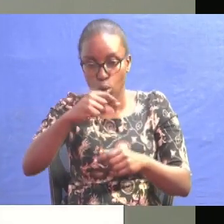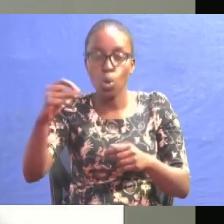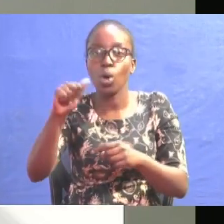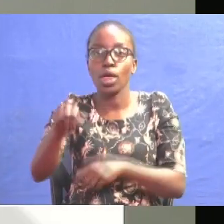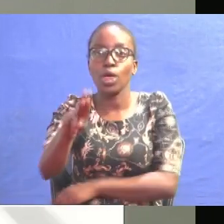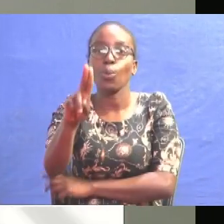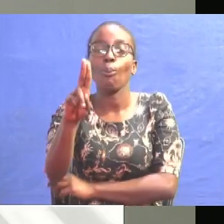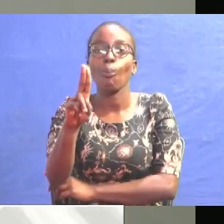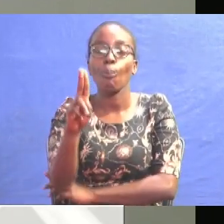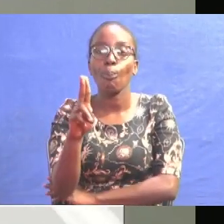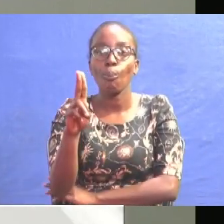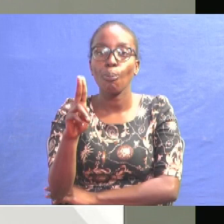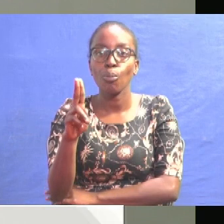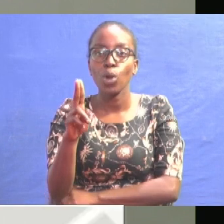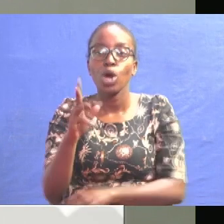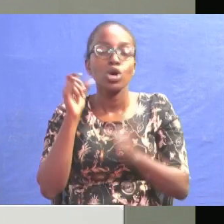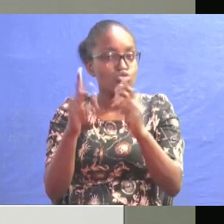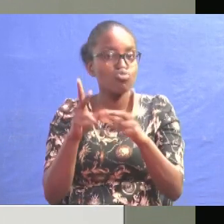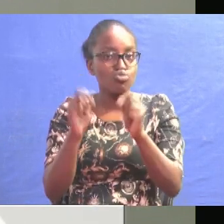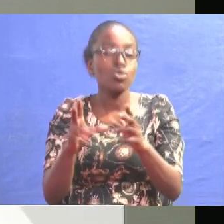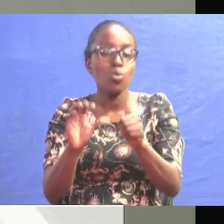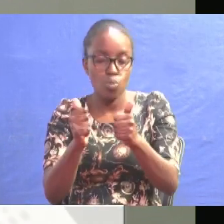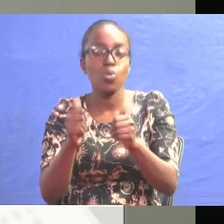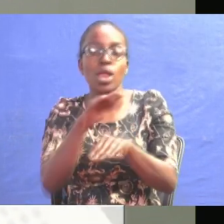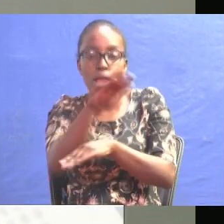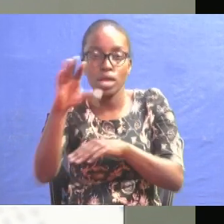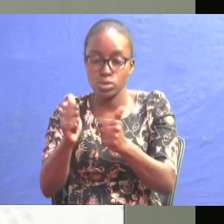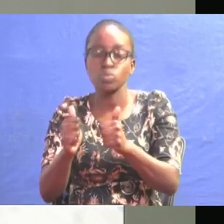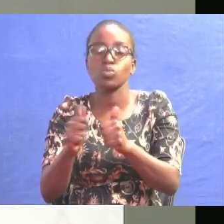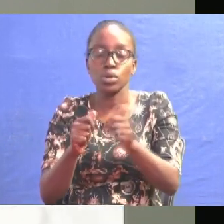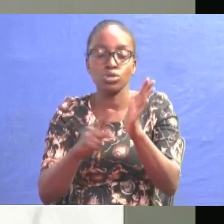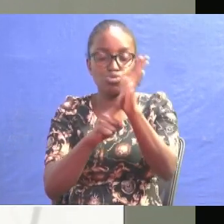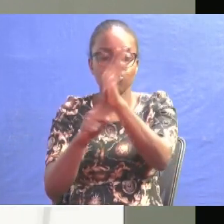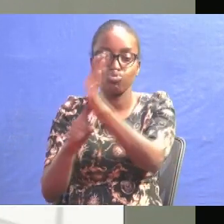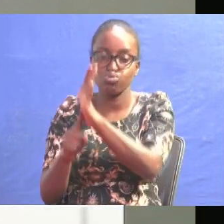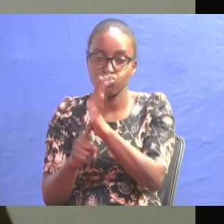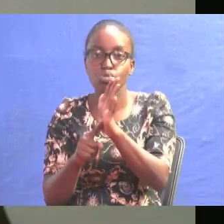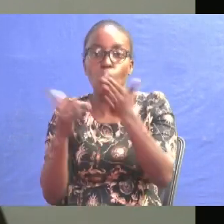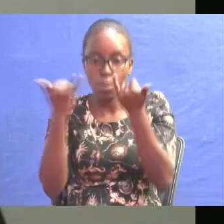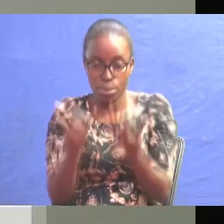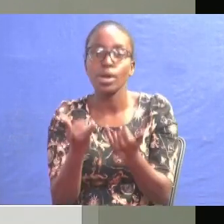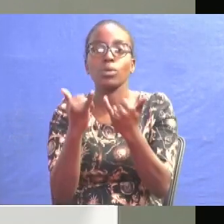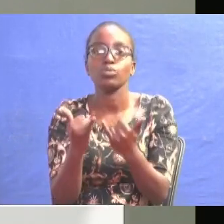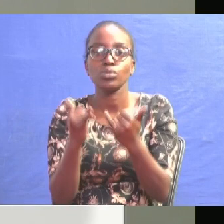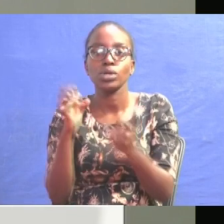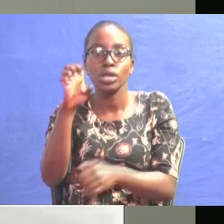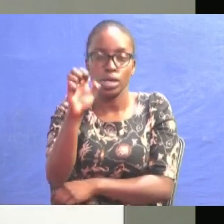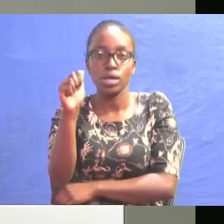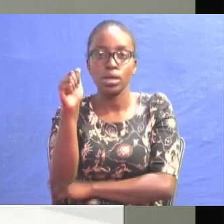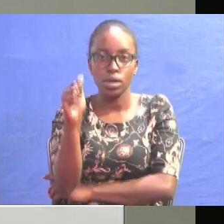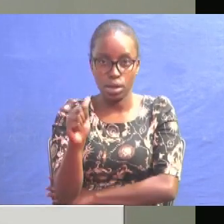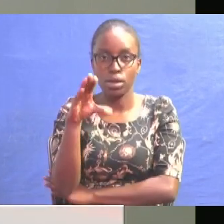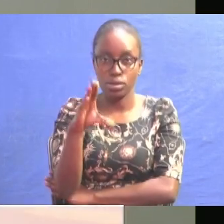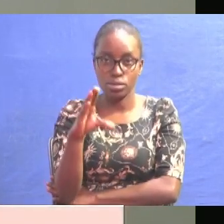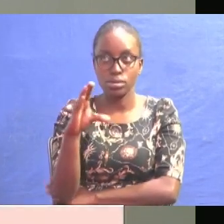by asking what you have just asked right now, I think it's evident right now that if the East Africa will come into bloc, and